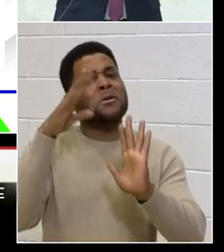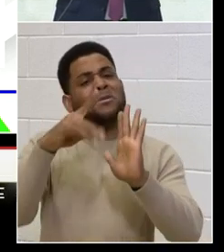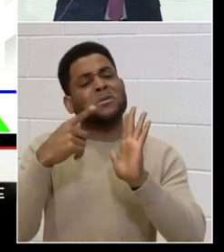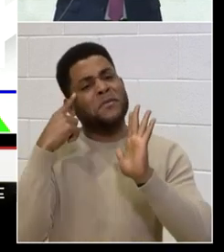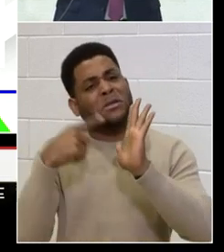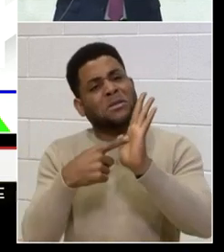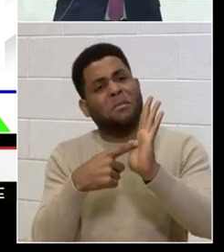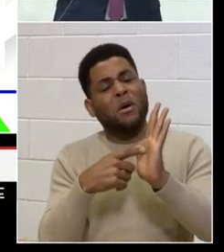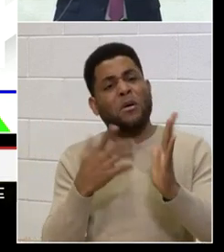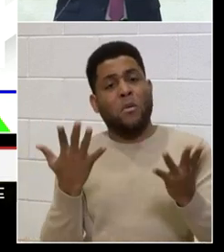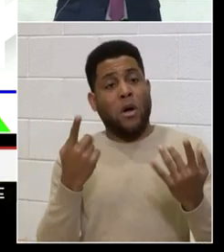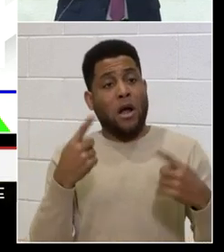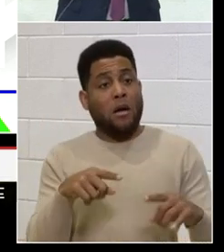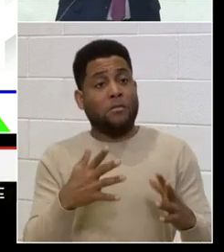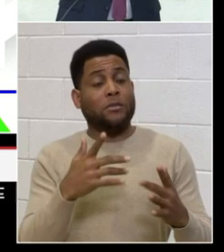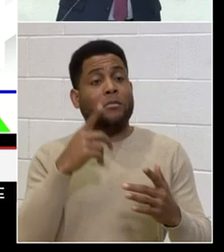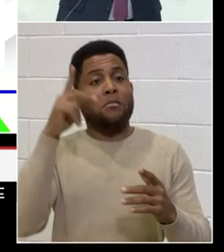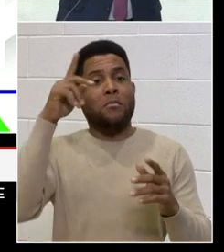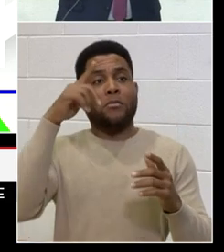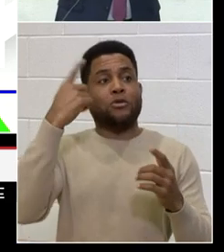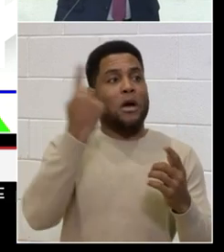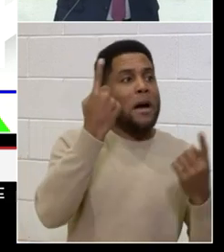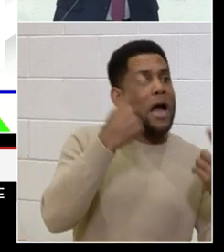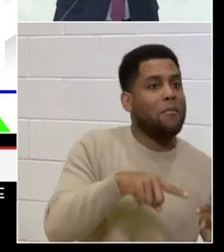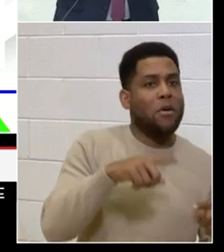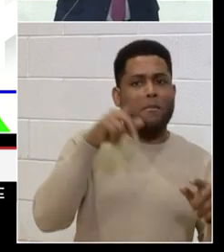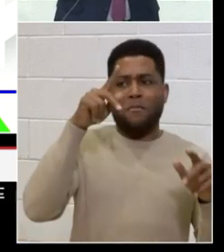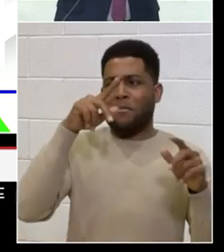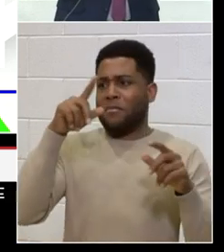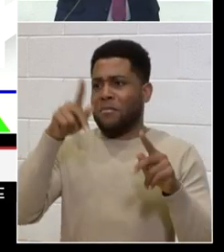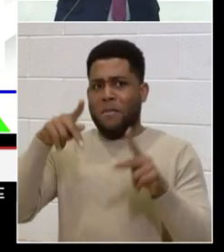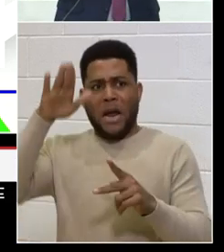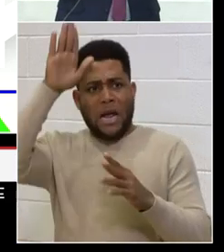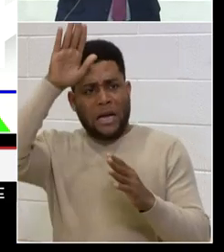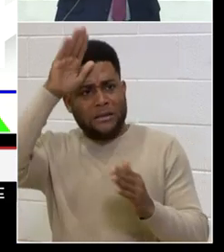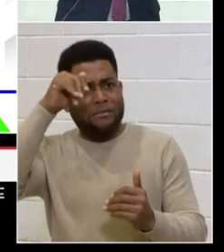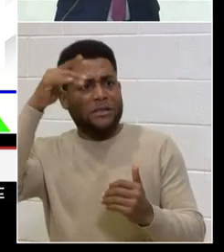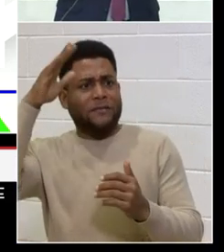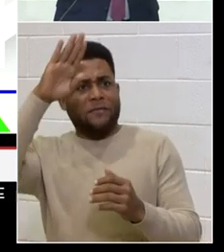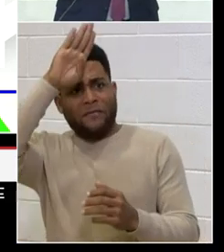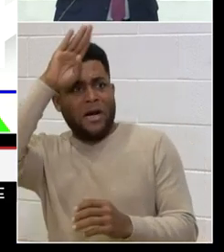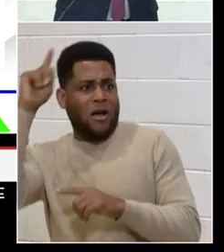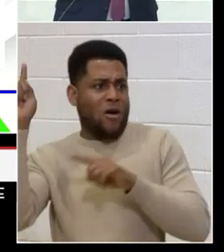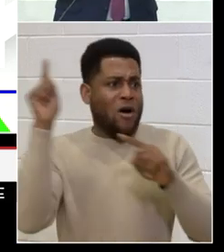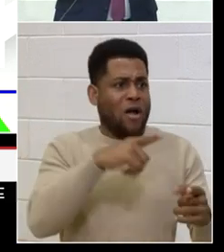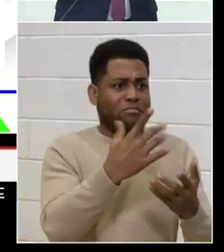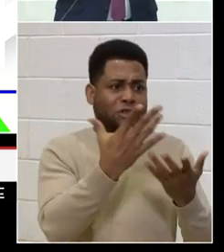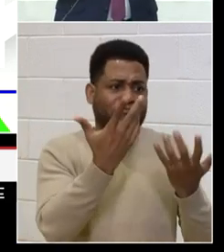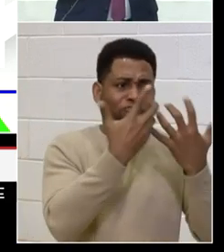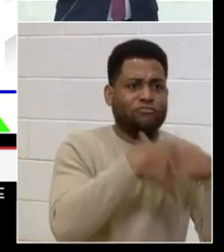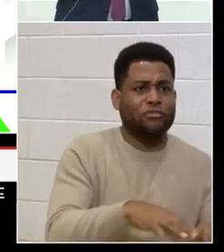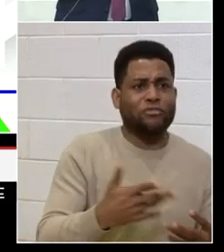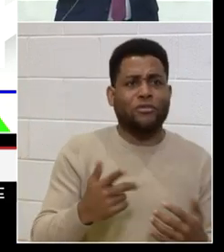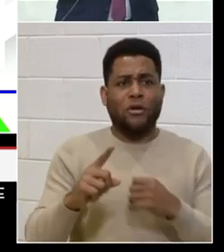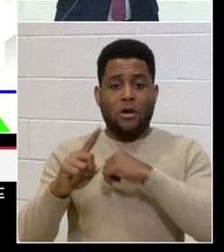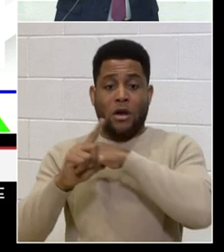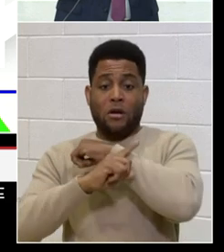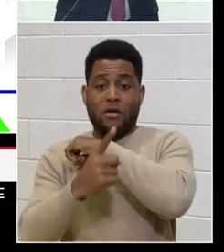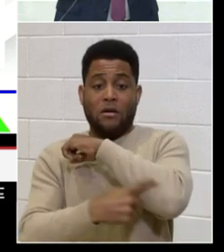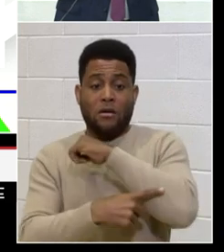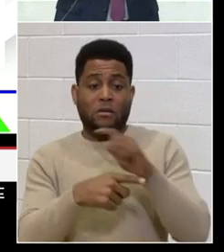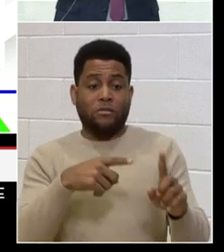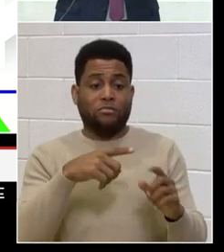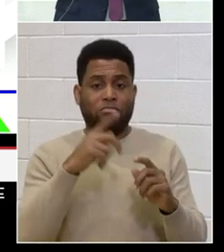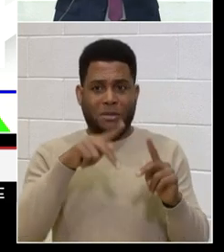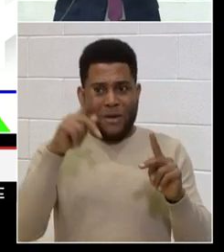come. People expect that trash will get picked up. Our roads will be repaved and be functional. Buildings will get permitted and be